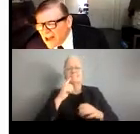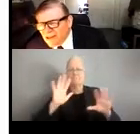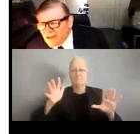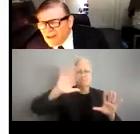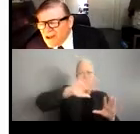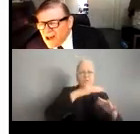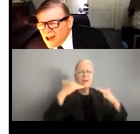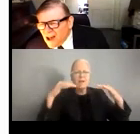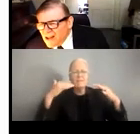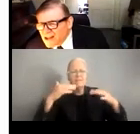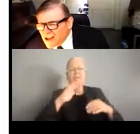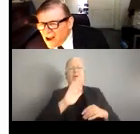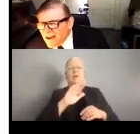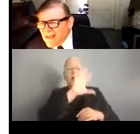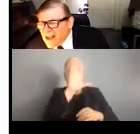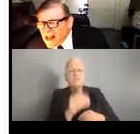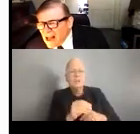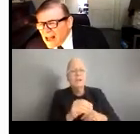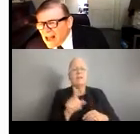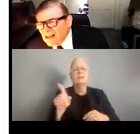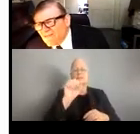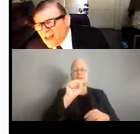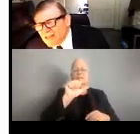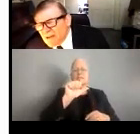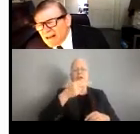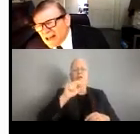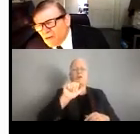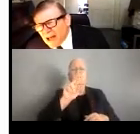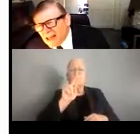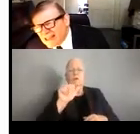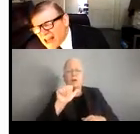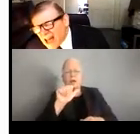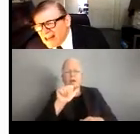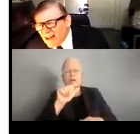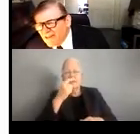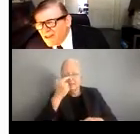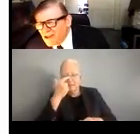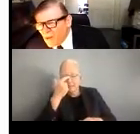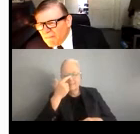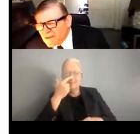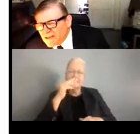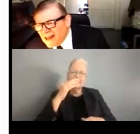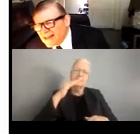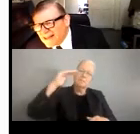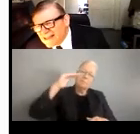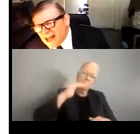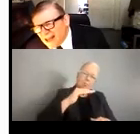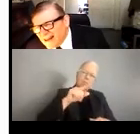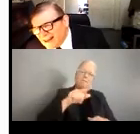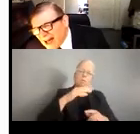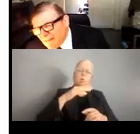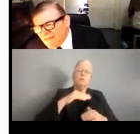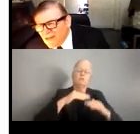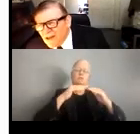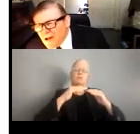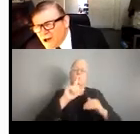countries south of the Sahara, it's been level pegging, slightly down for the top 1%,